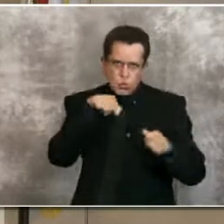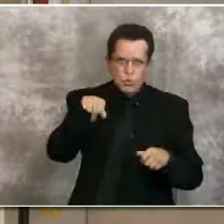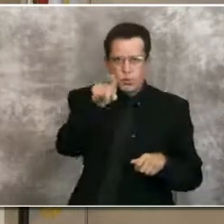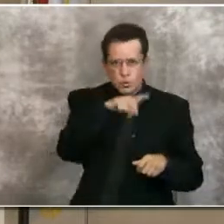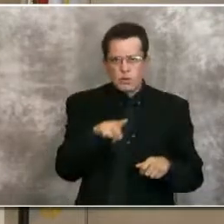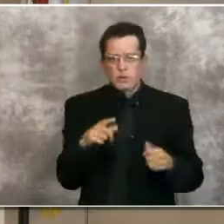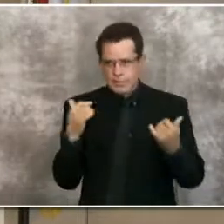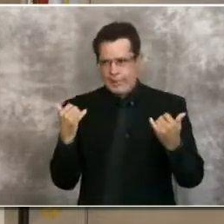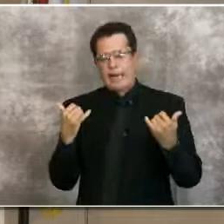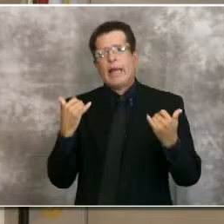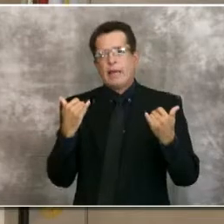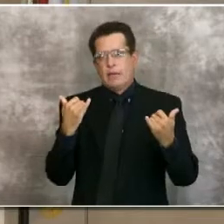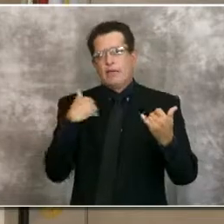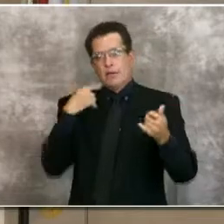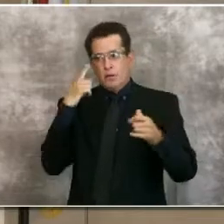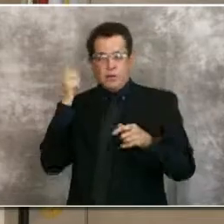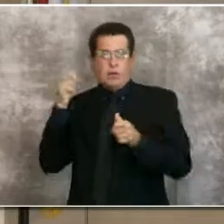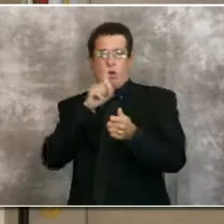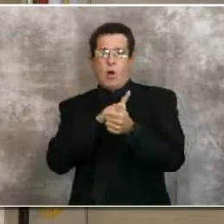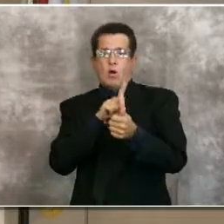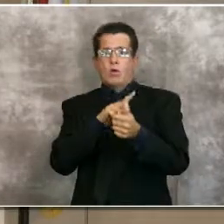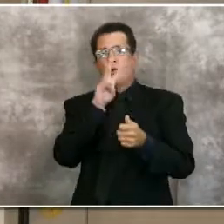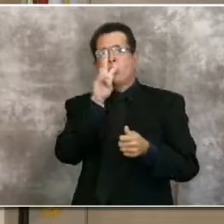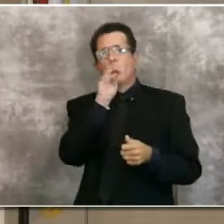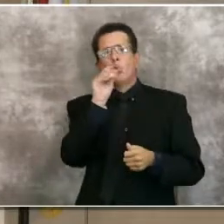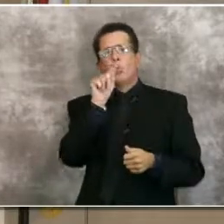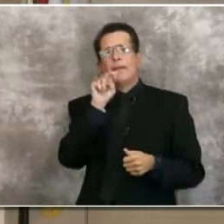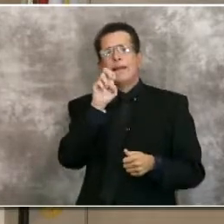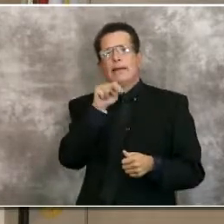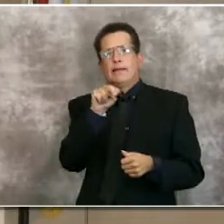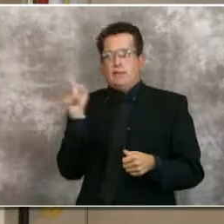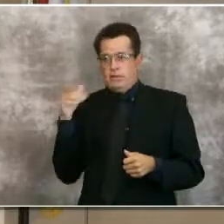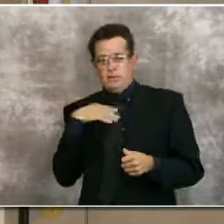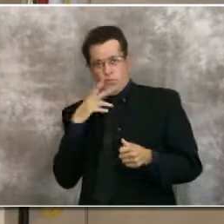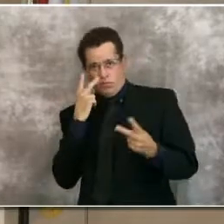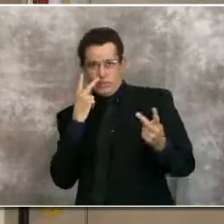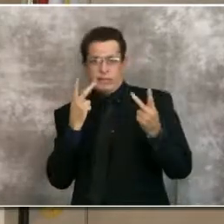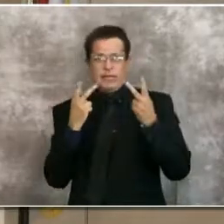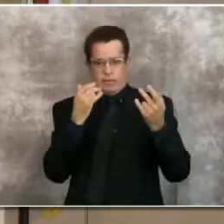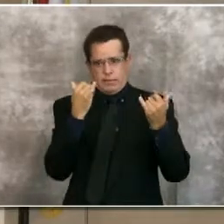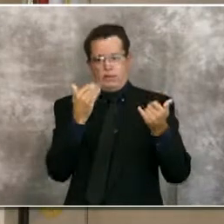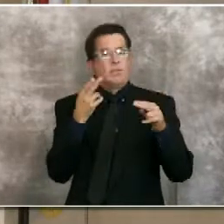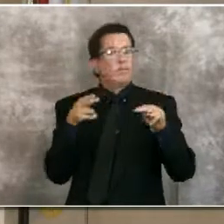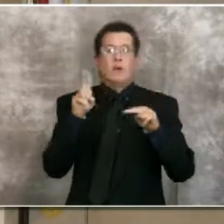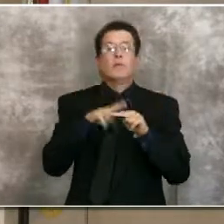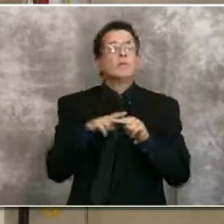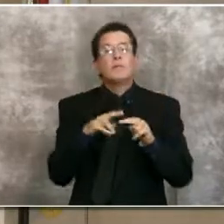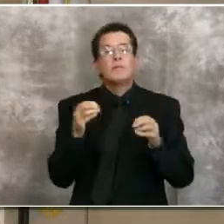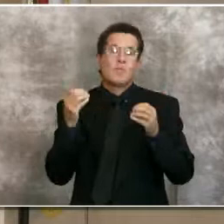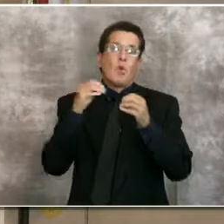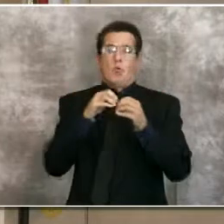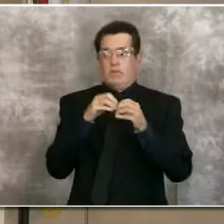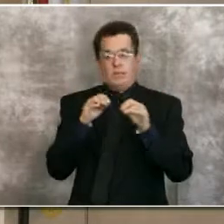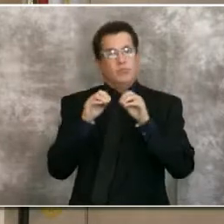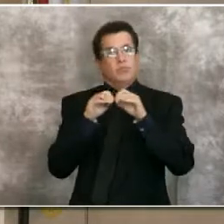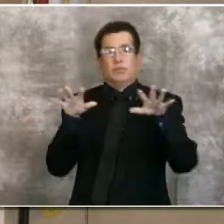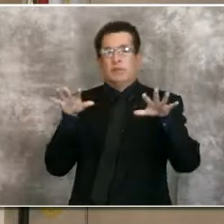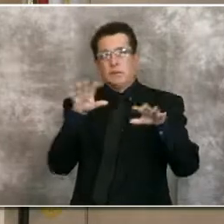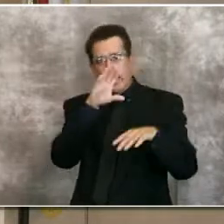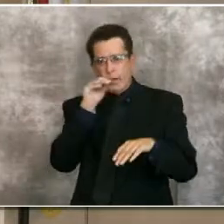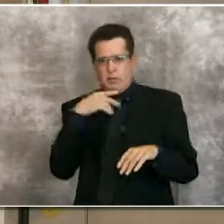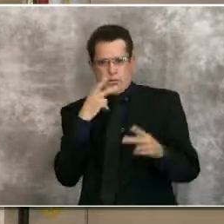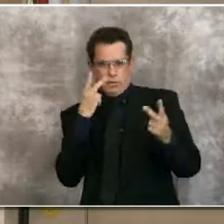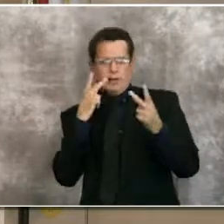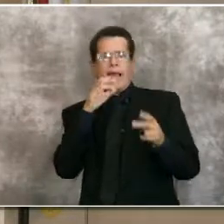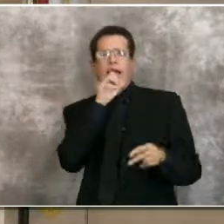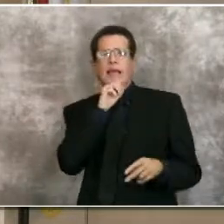As we've heard from Dr. Wooten, the incidence of this problem is increasing dramatically, and the ages of